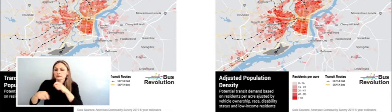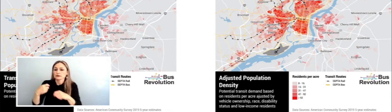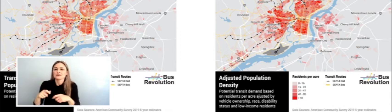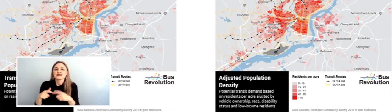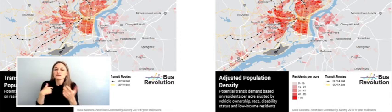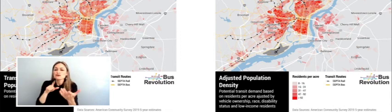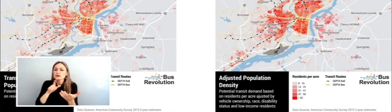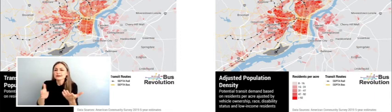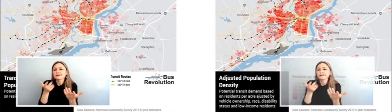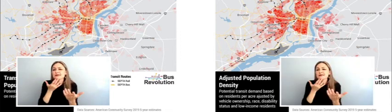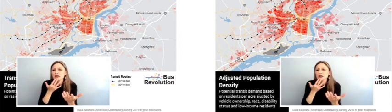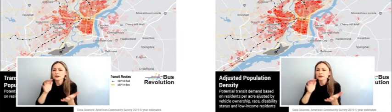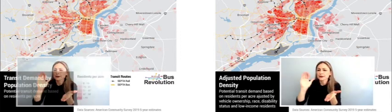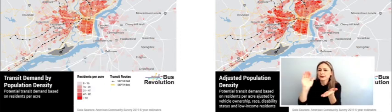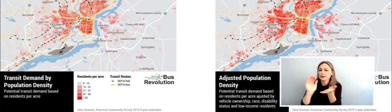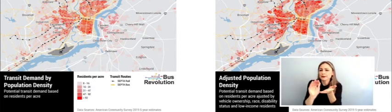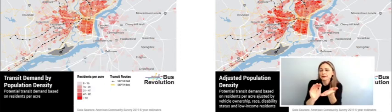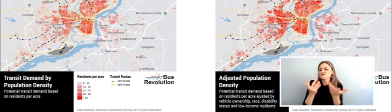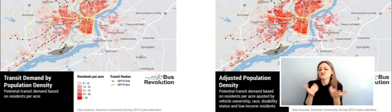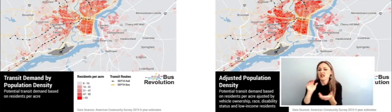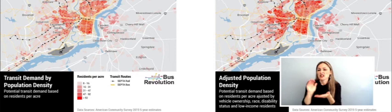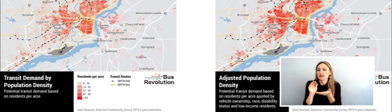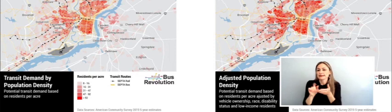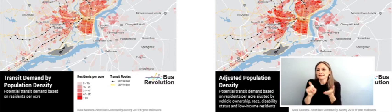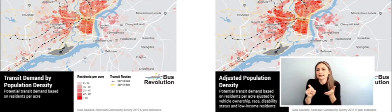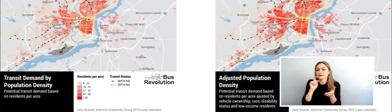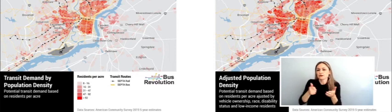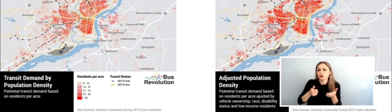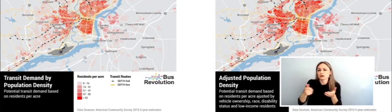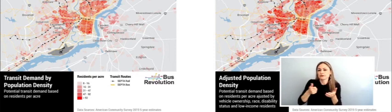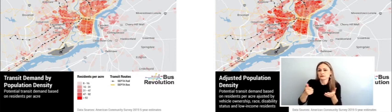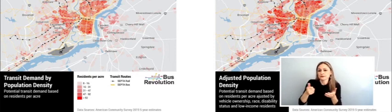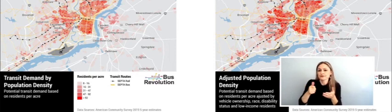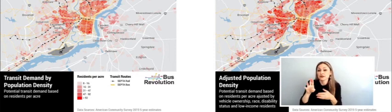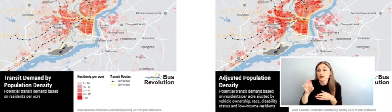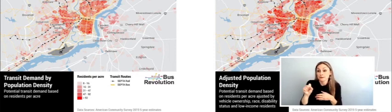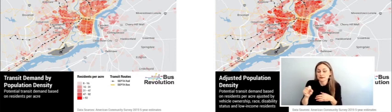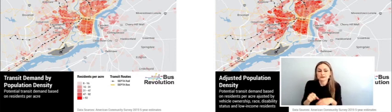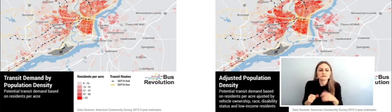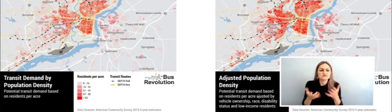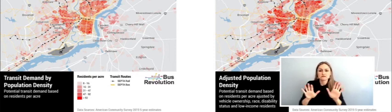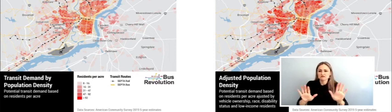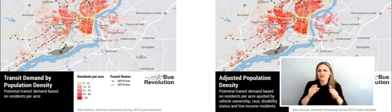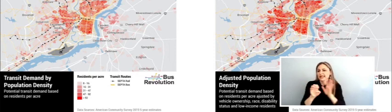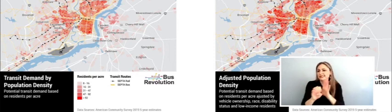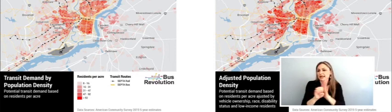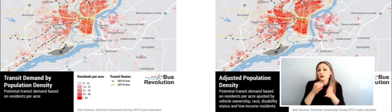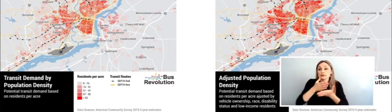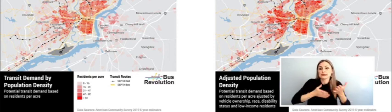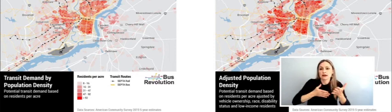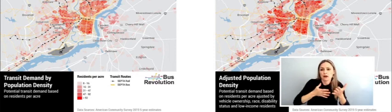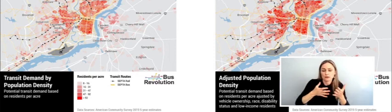and the need for transit service is less. So this is just the first of many analyses that we're going to be including in our state of the system report.